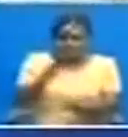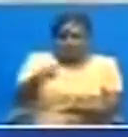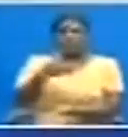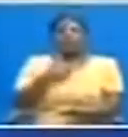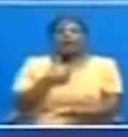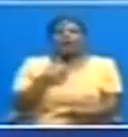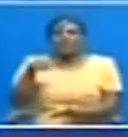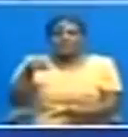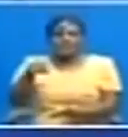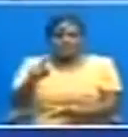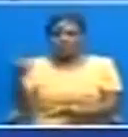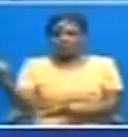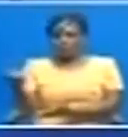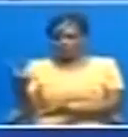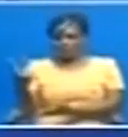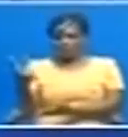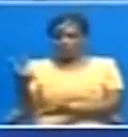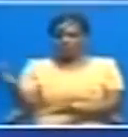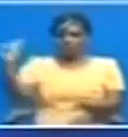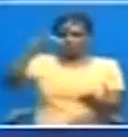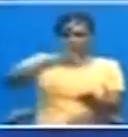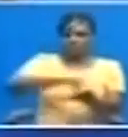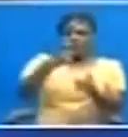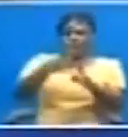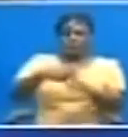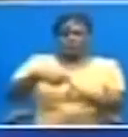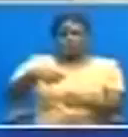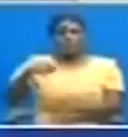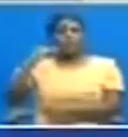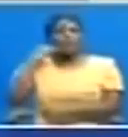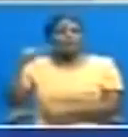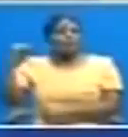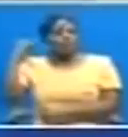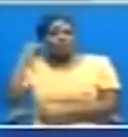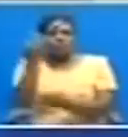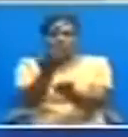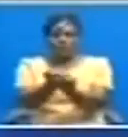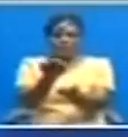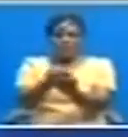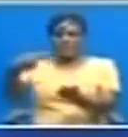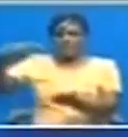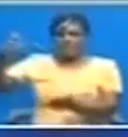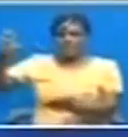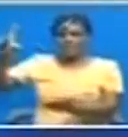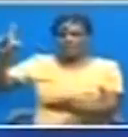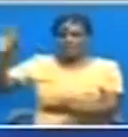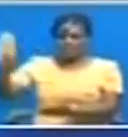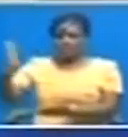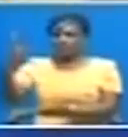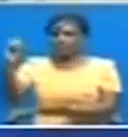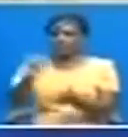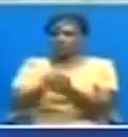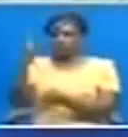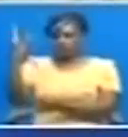The deceased Felix and Dennis had arrived in Nairobi from Egerton University to apply for the HELB loans on the 7th of November